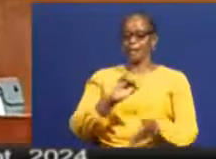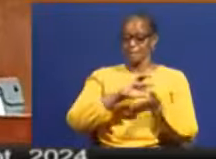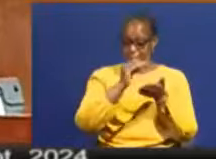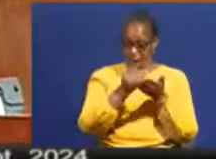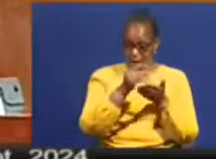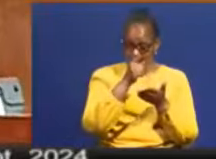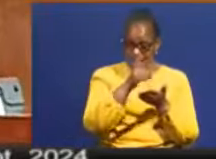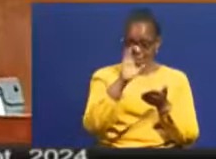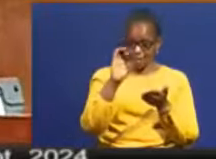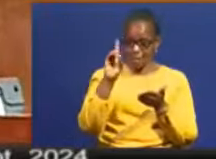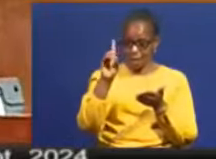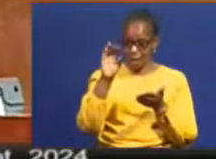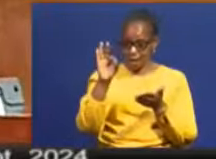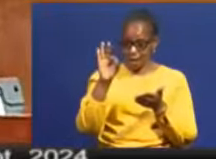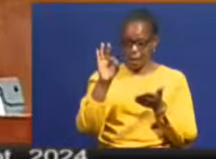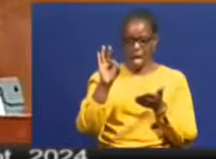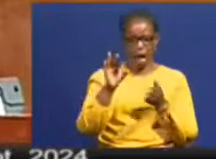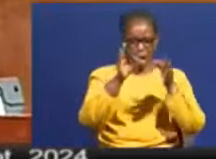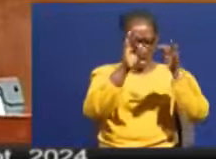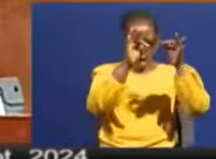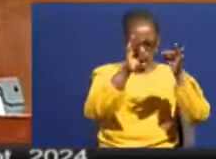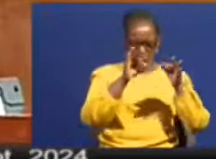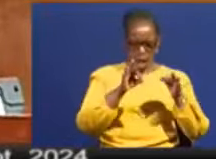for, it is NGCDF.